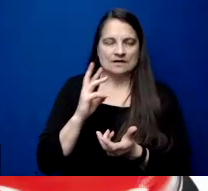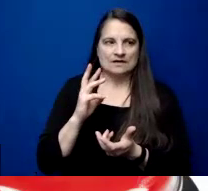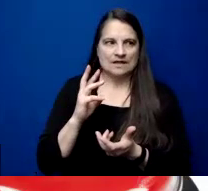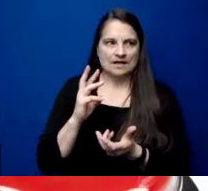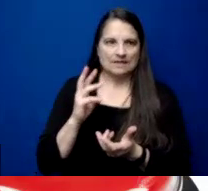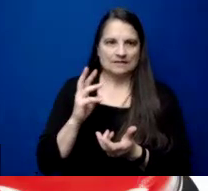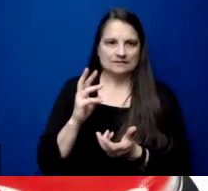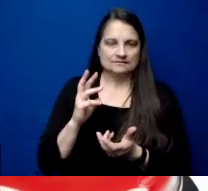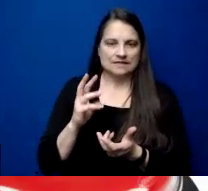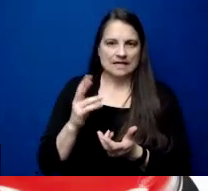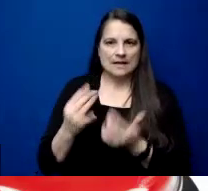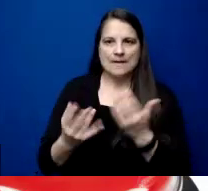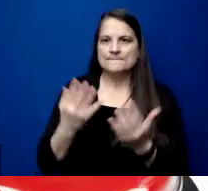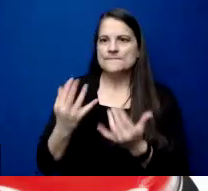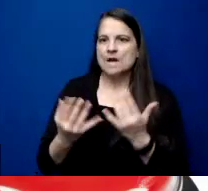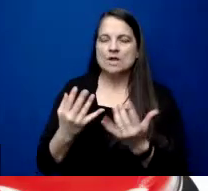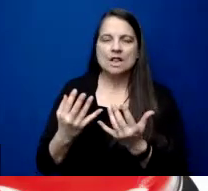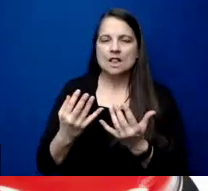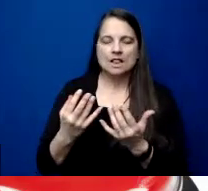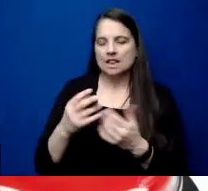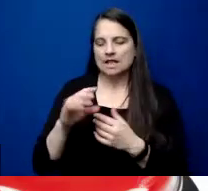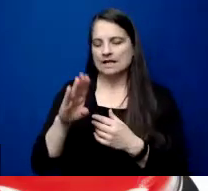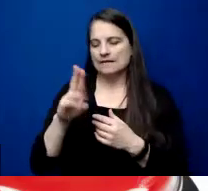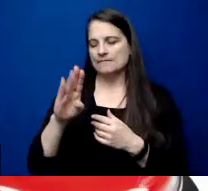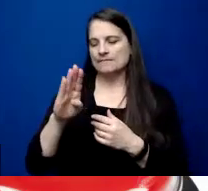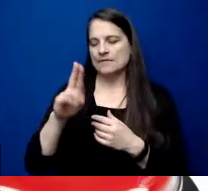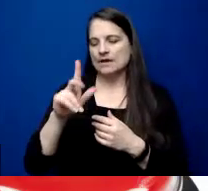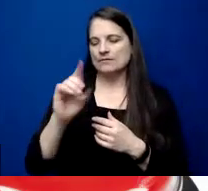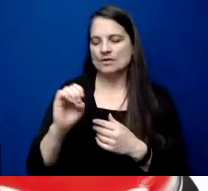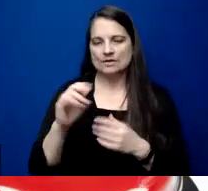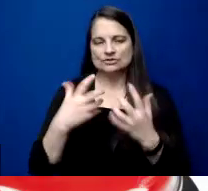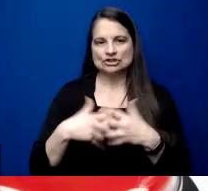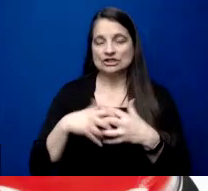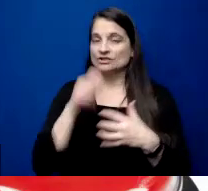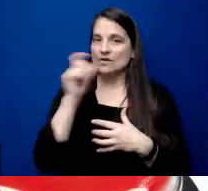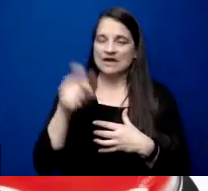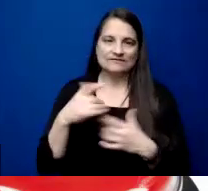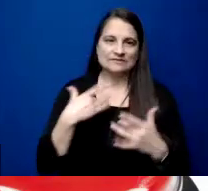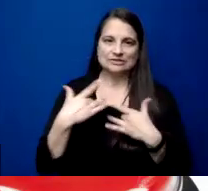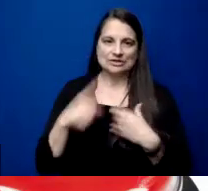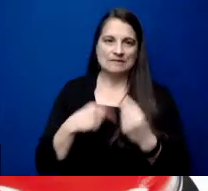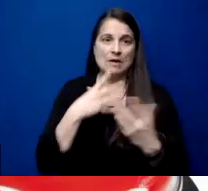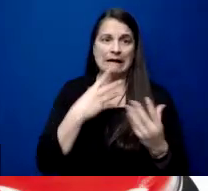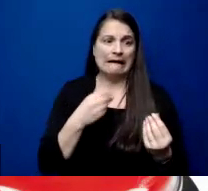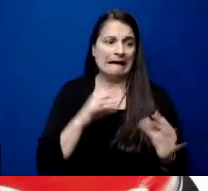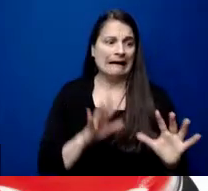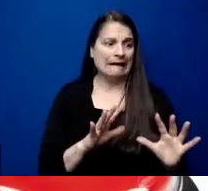switch adapted bubble machine, for example. You don't have to worry about it getting wet and not working anymore. It uses just a tiny bit